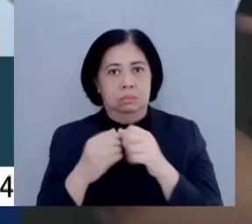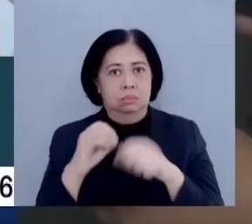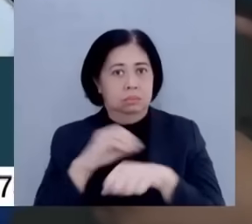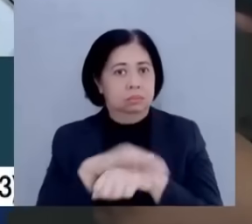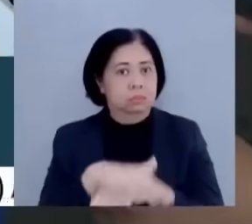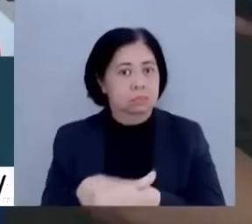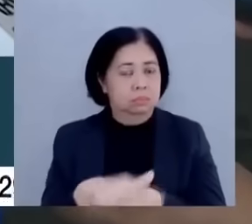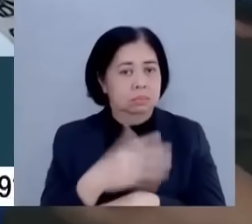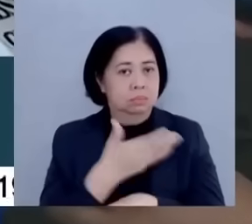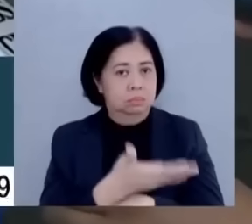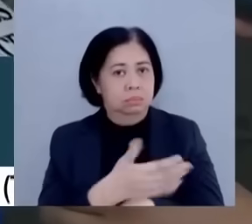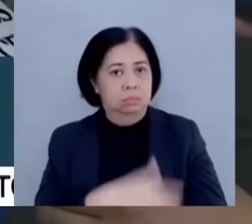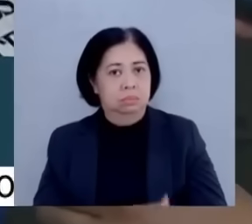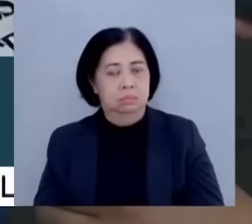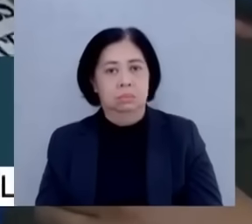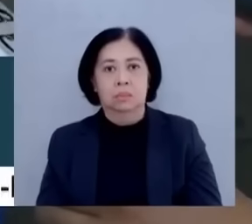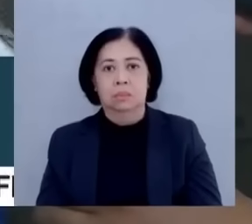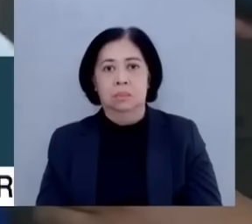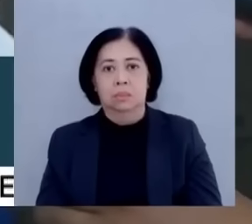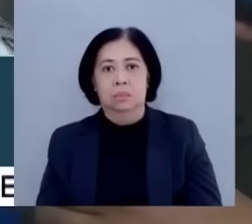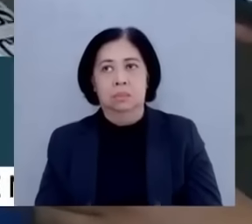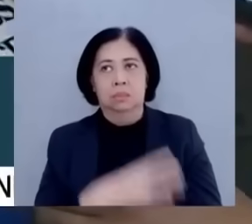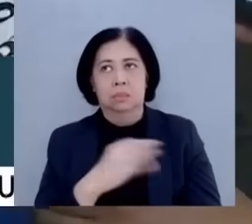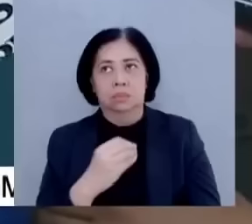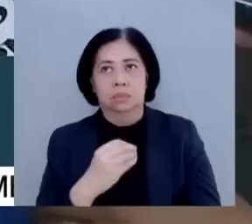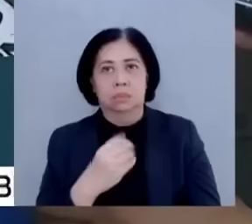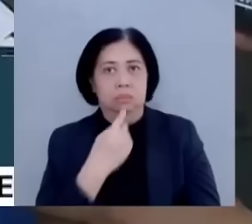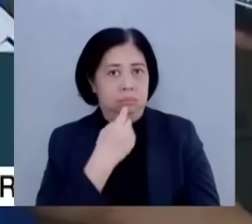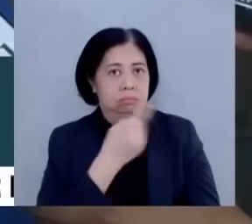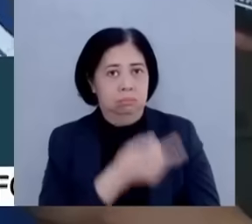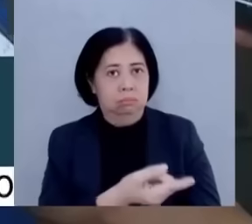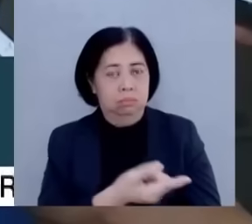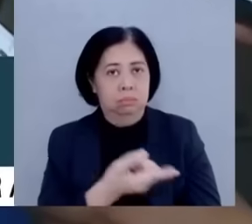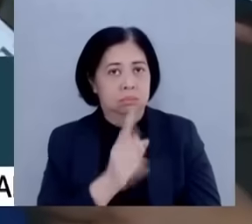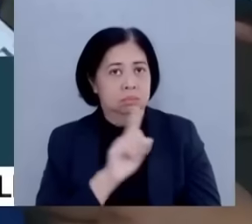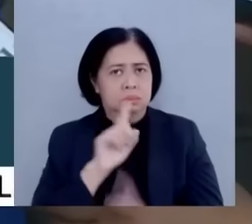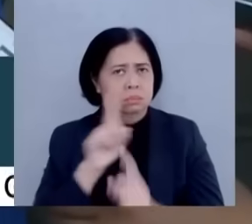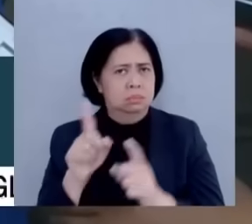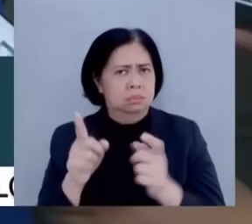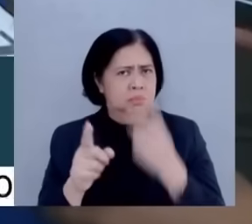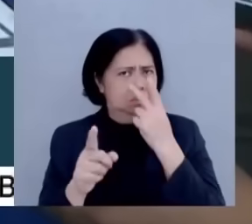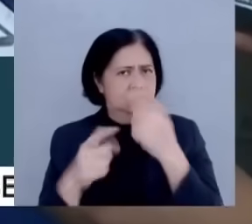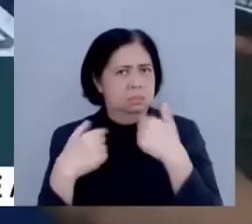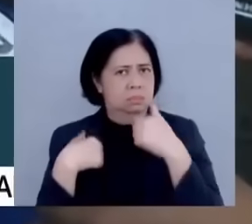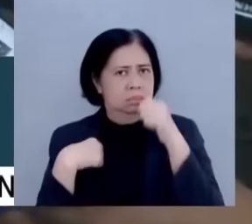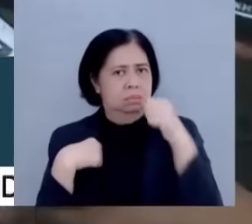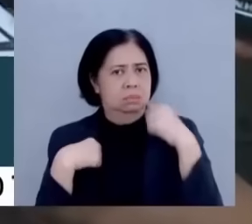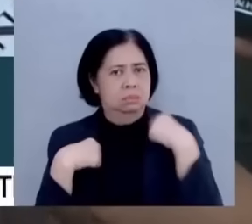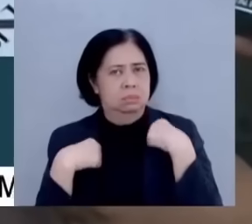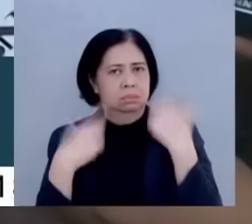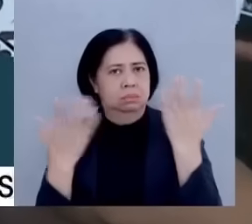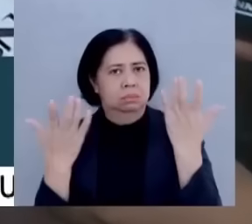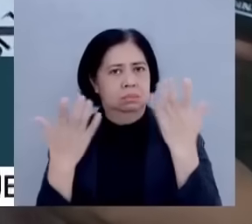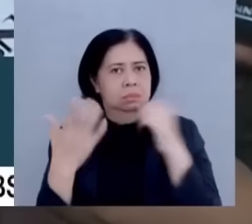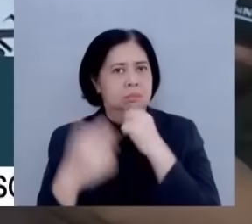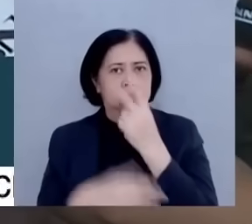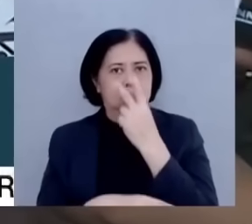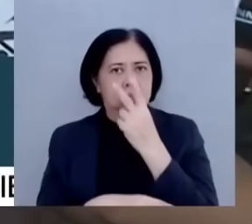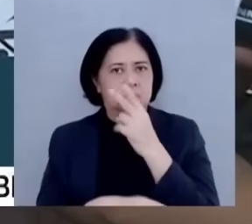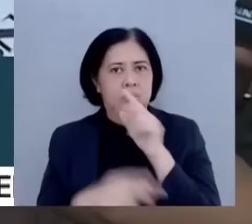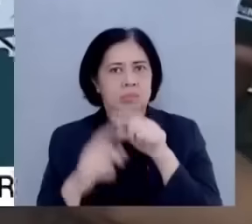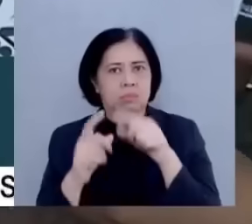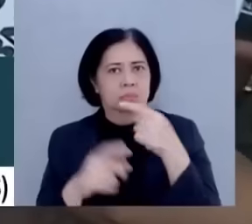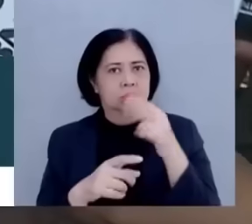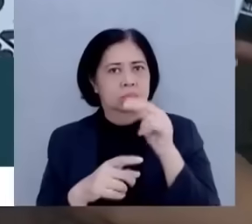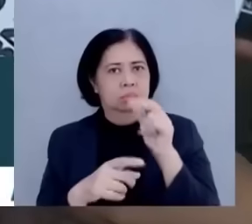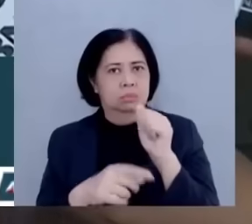her and tell her what to answer. If you saw me yesterday, I was not looking at Gina